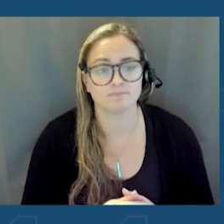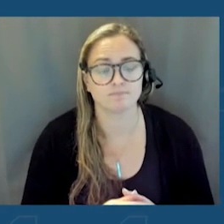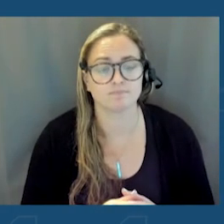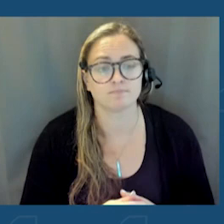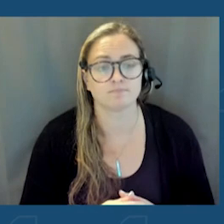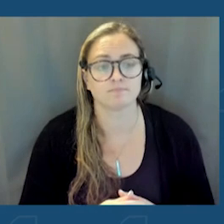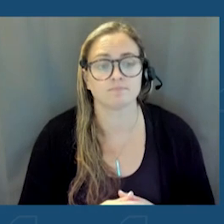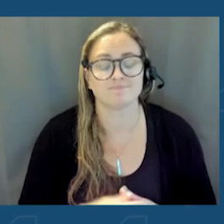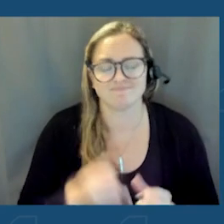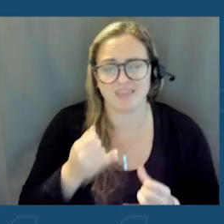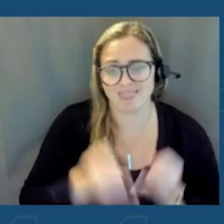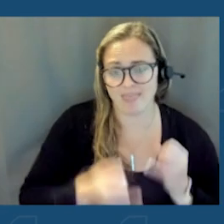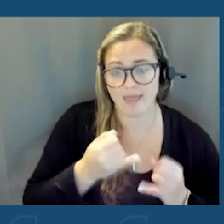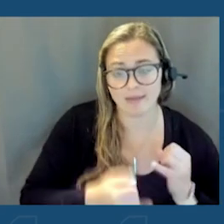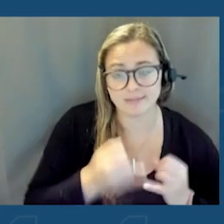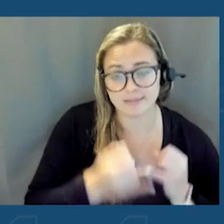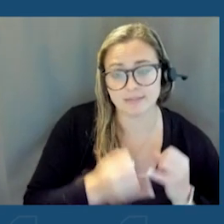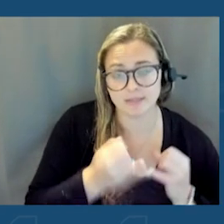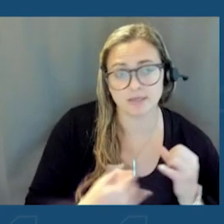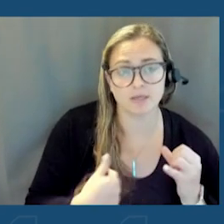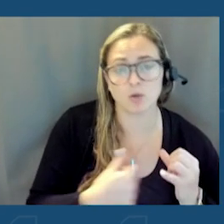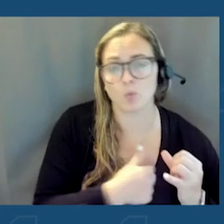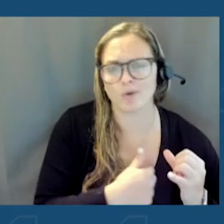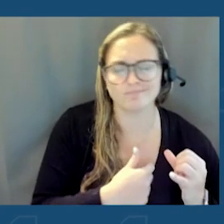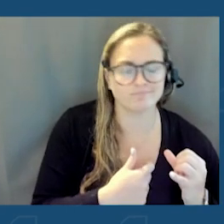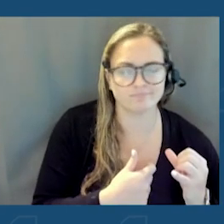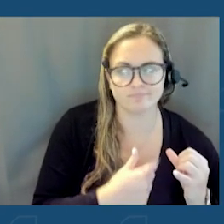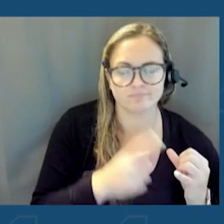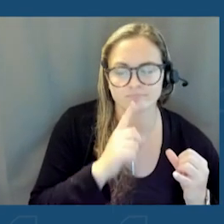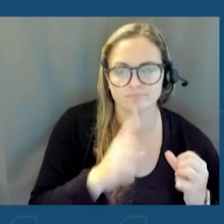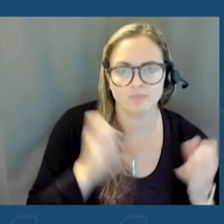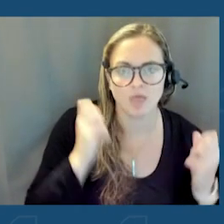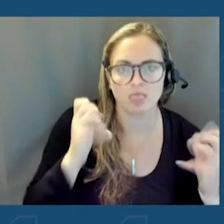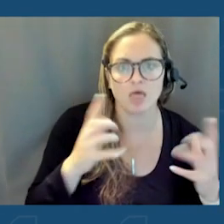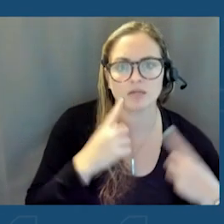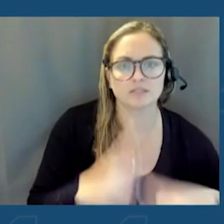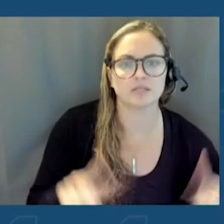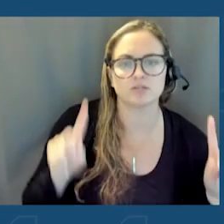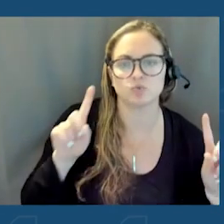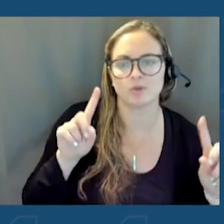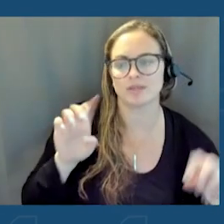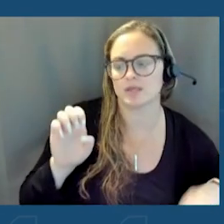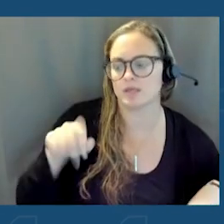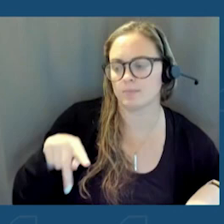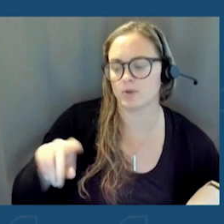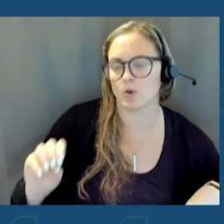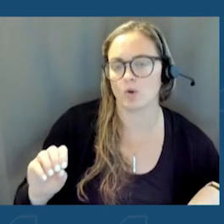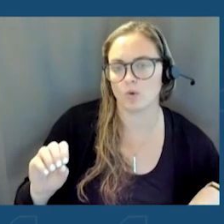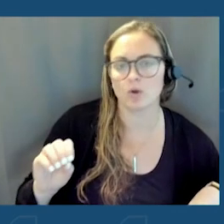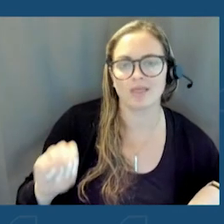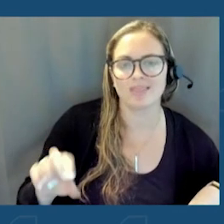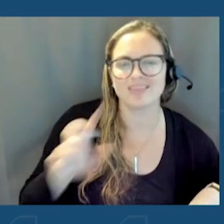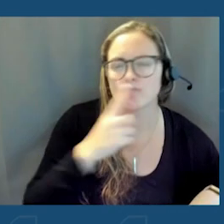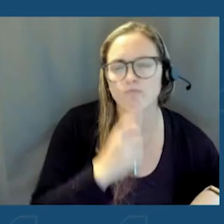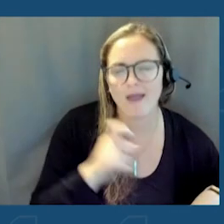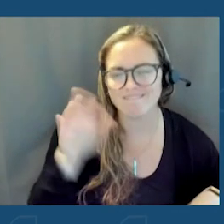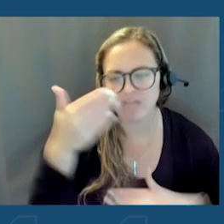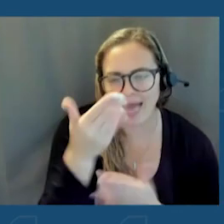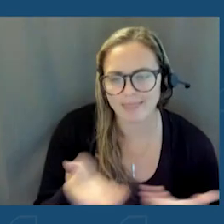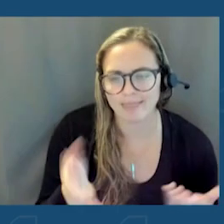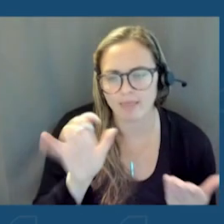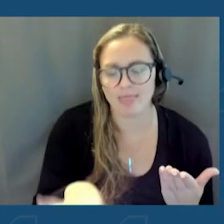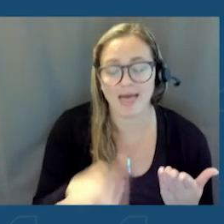The last thing is we've just had great success with the EPRO, the red flag thing. It's not